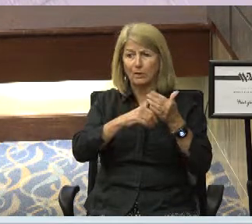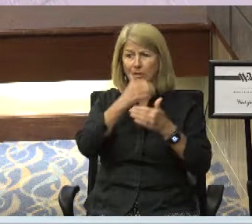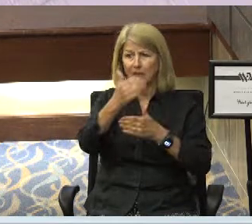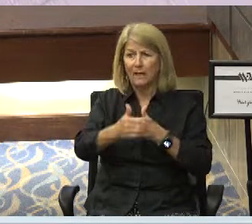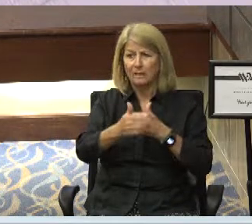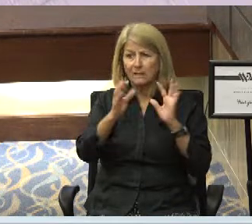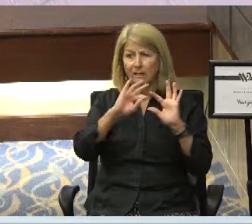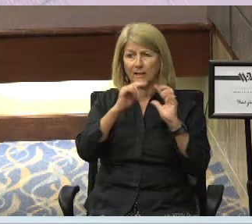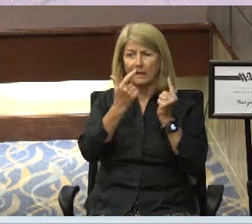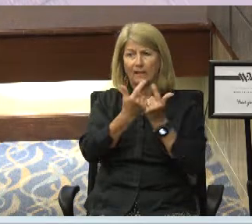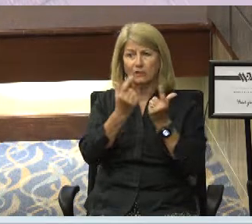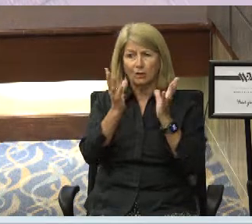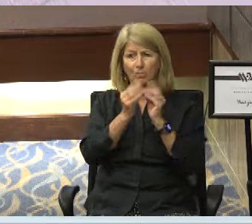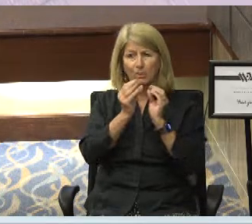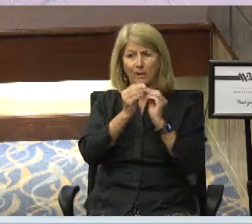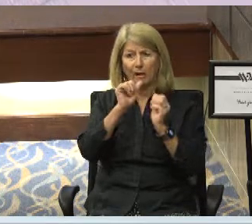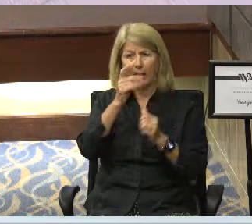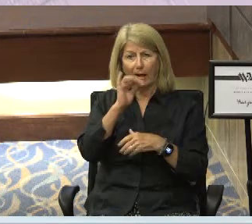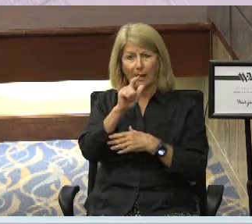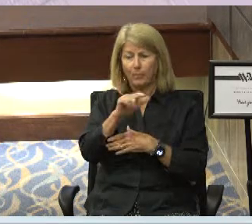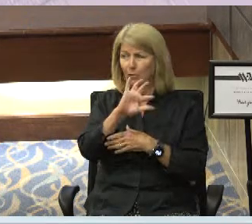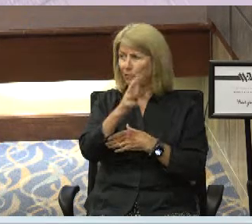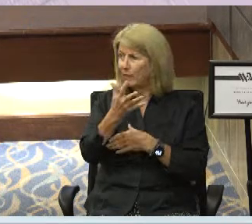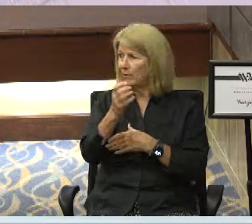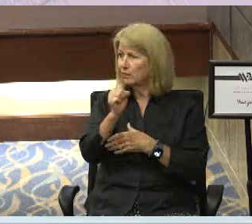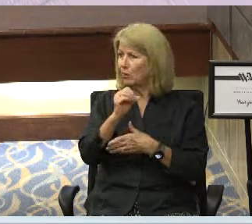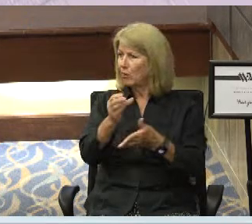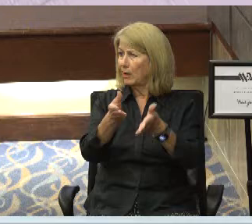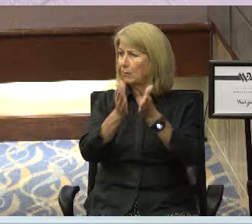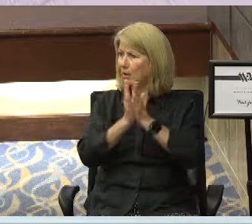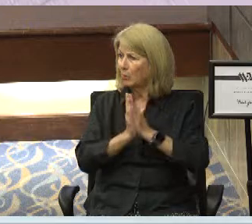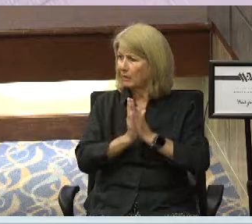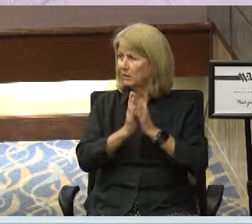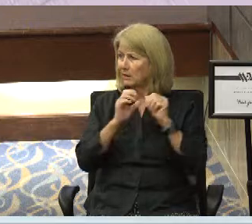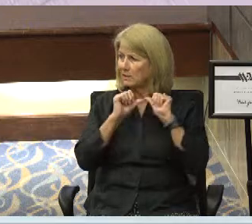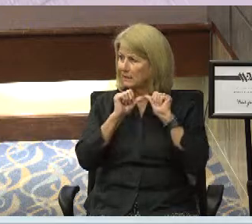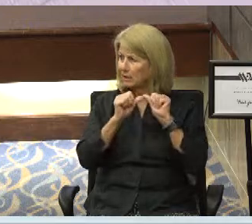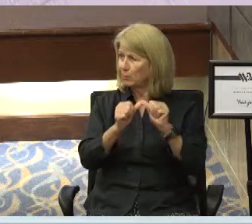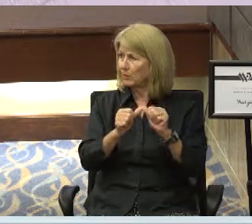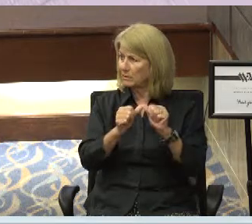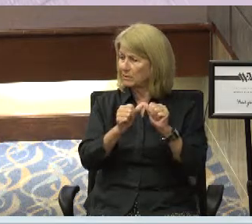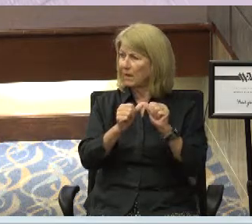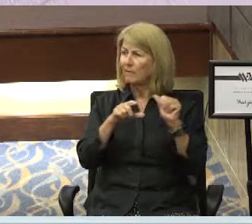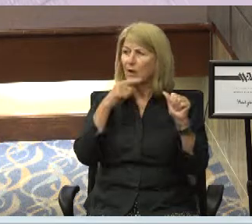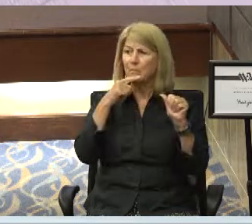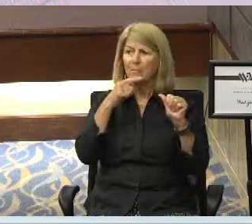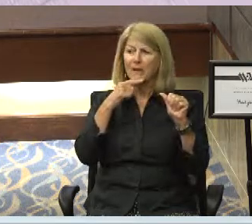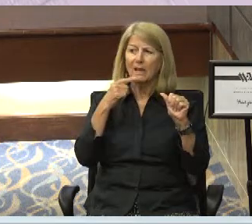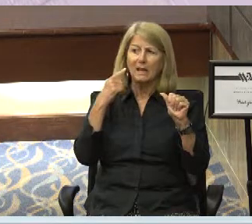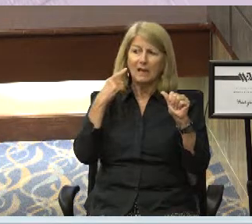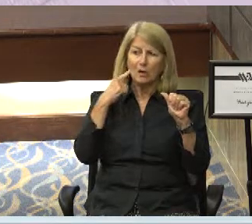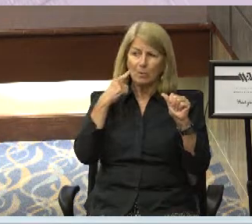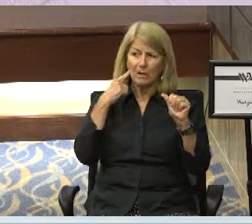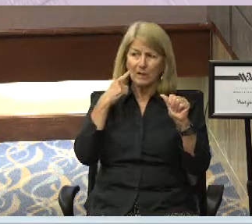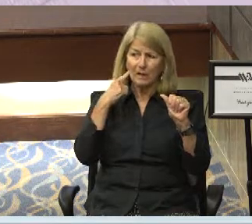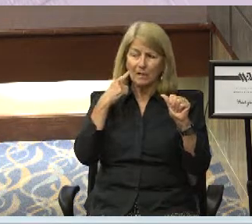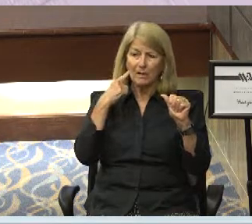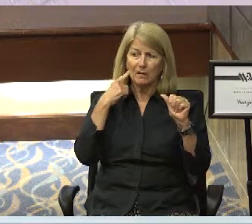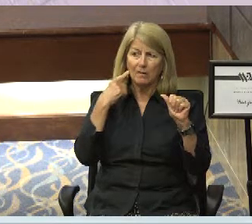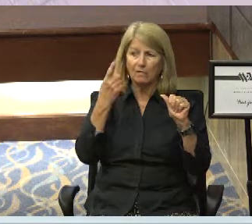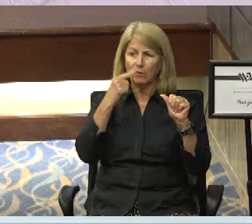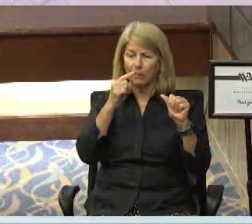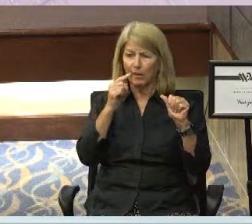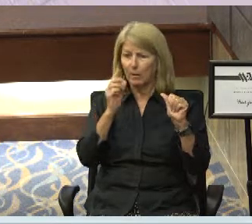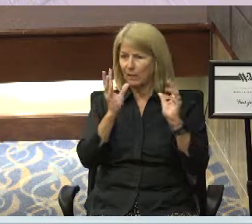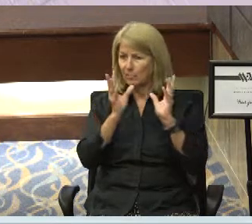April 5th. And so they are requesting a continuance of the public hearing till the April 5th meeting, and